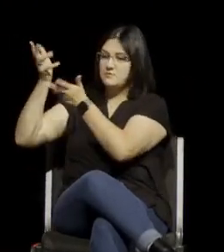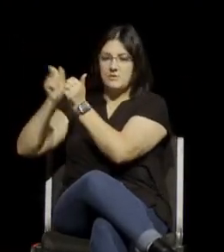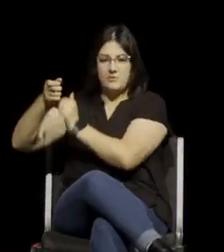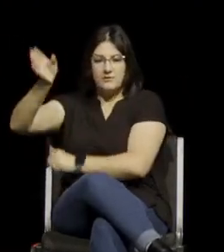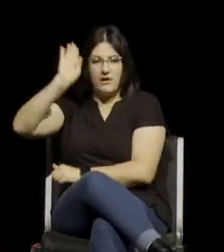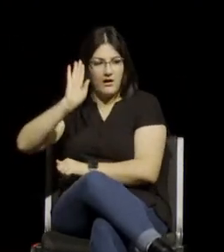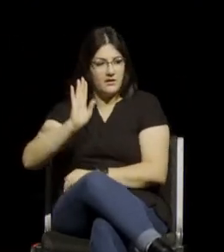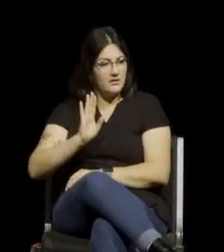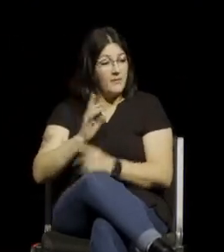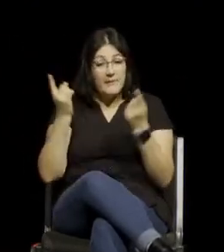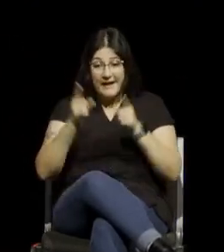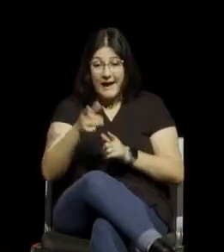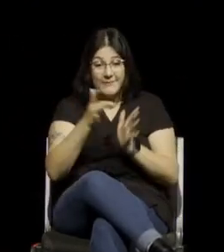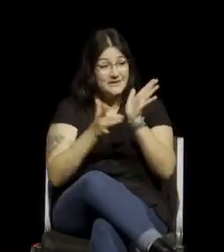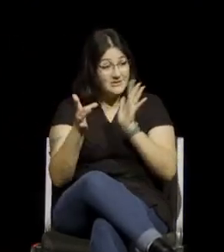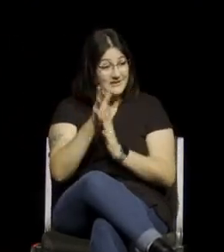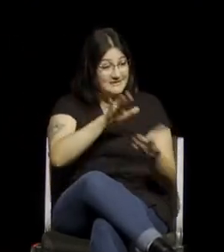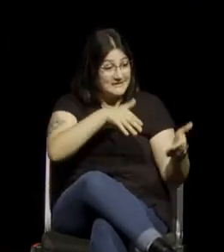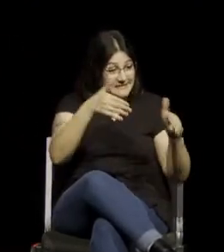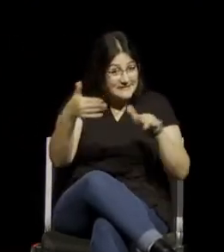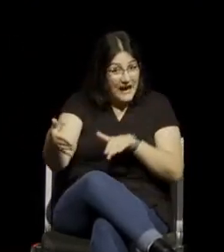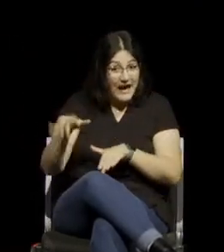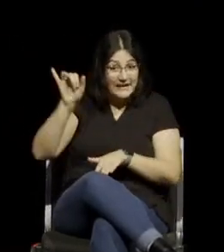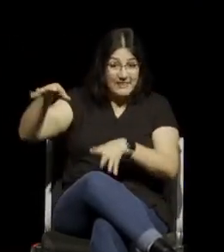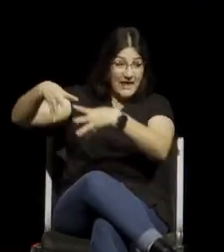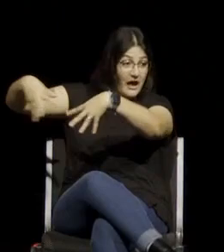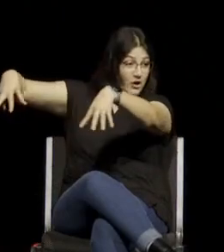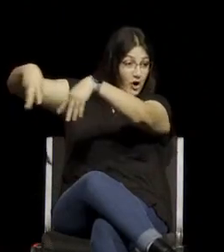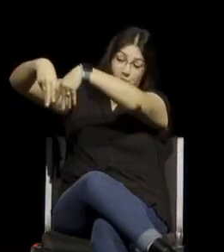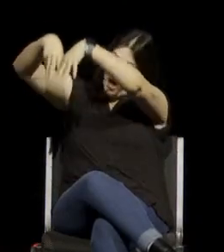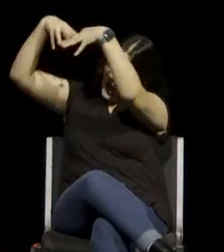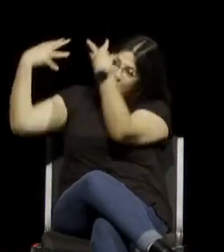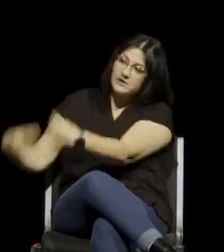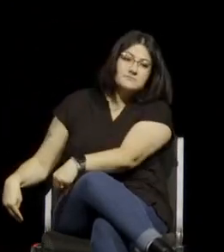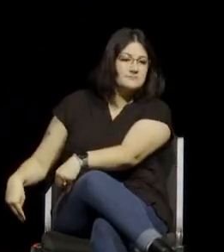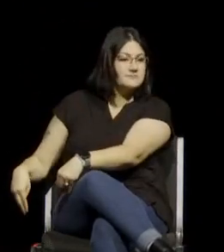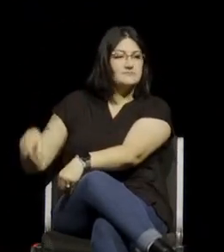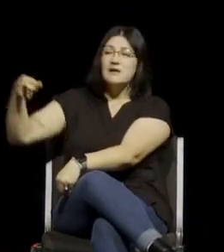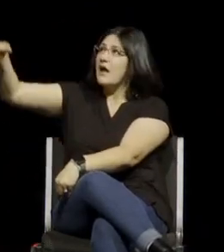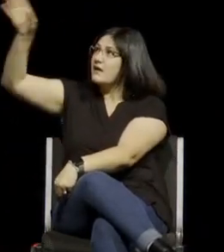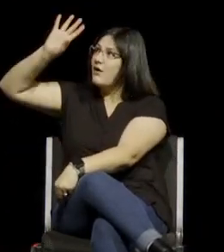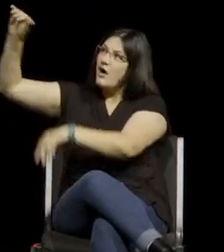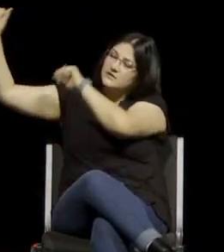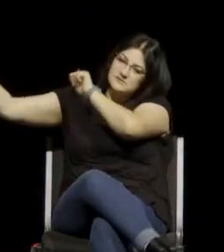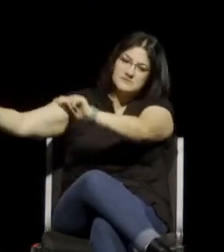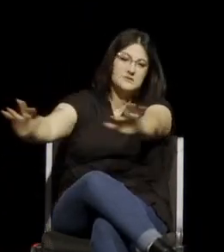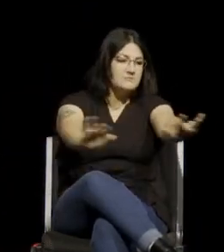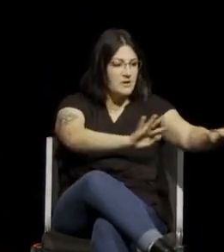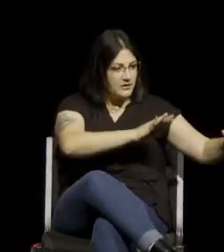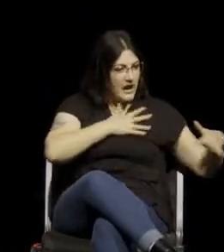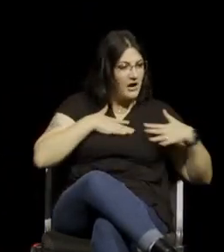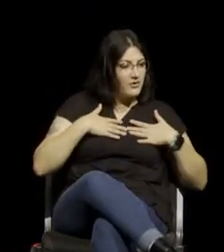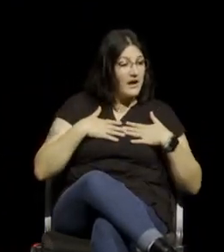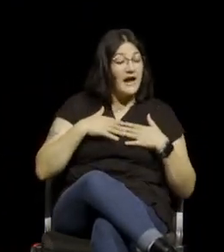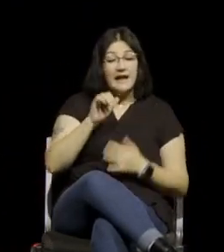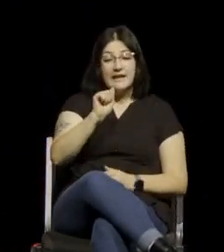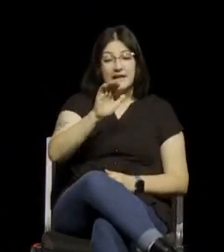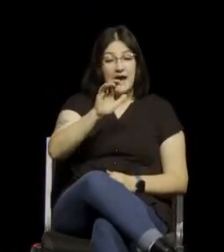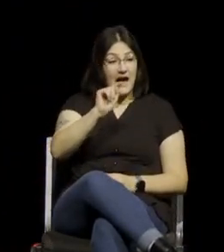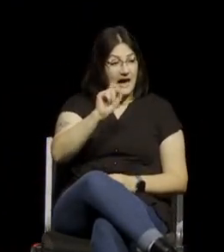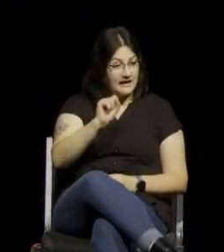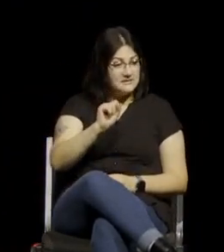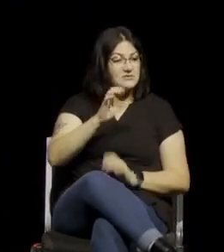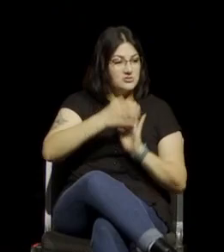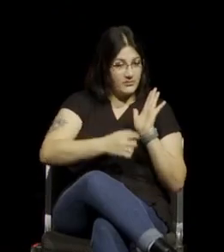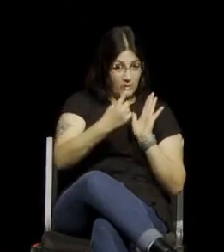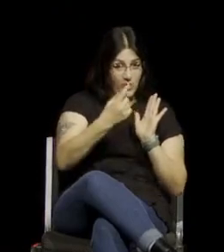when Jesus came, he tore that system open and allowed the presence of God to spill out. And in Acts chapter 1, we understand how